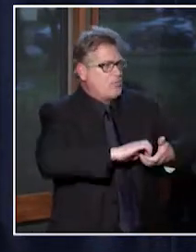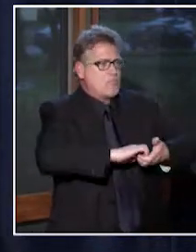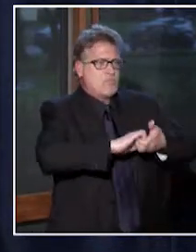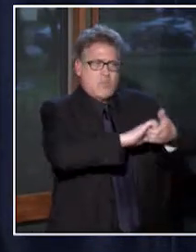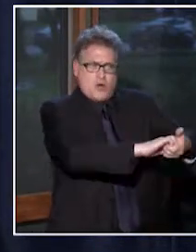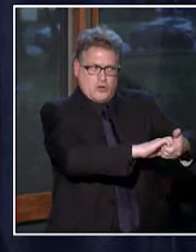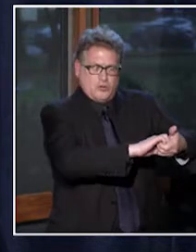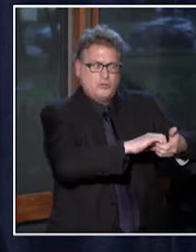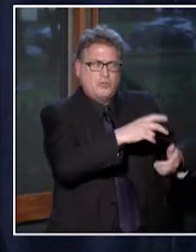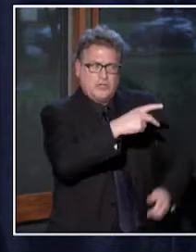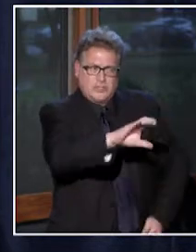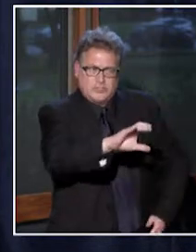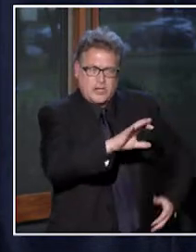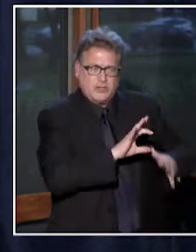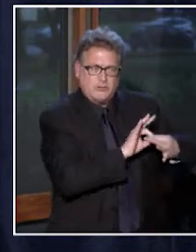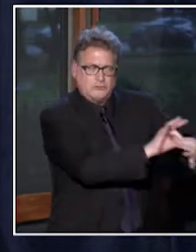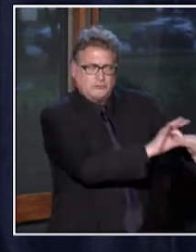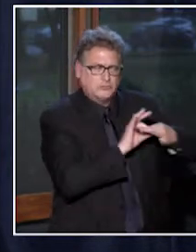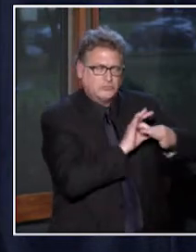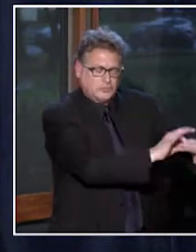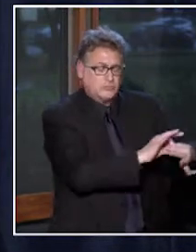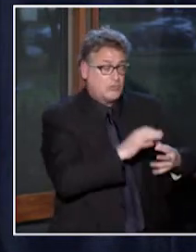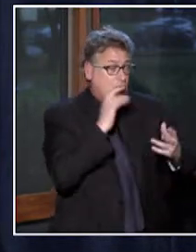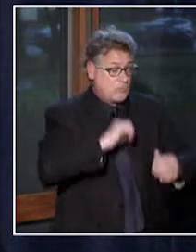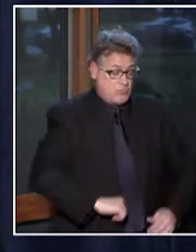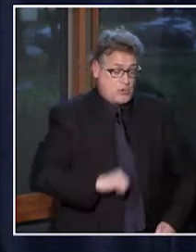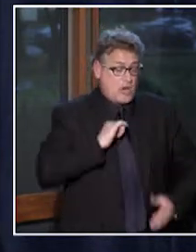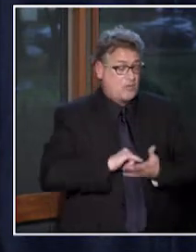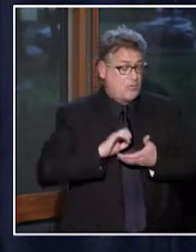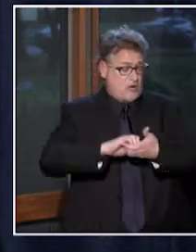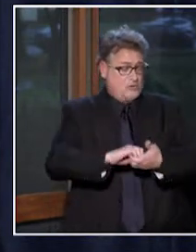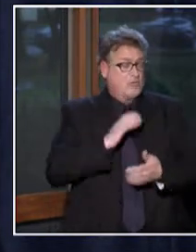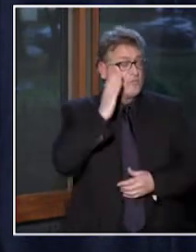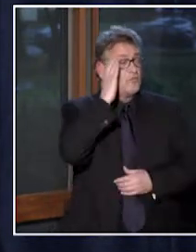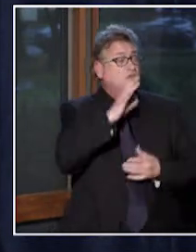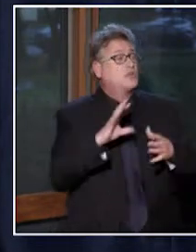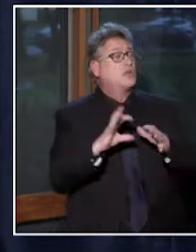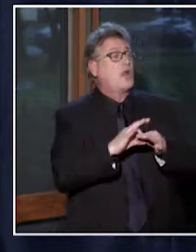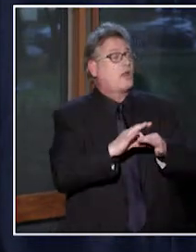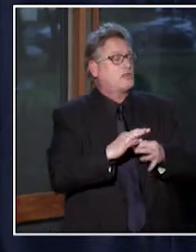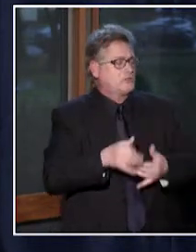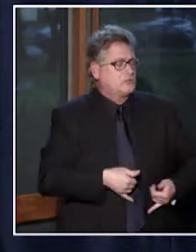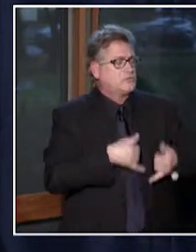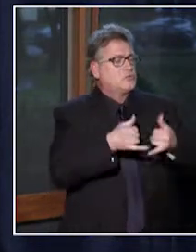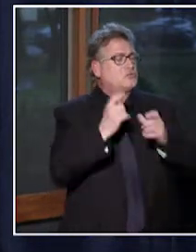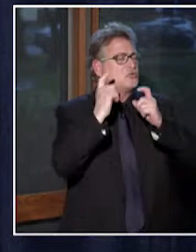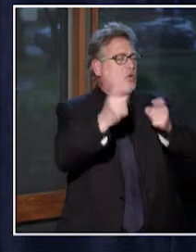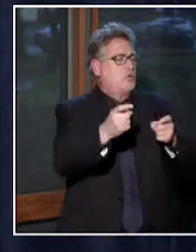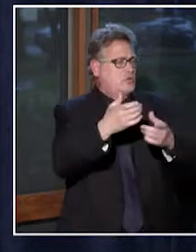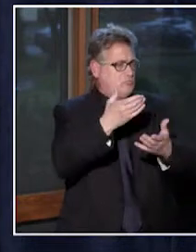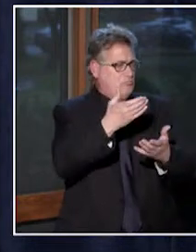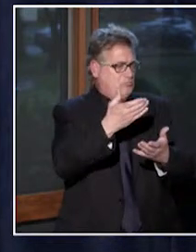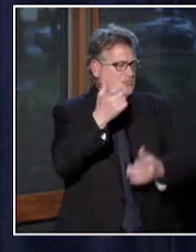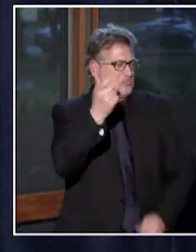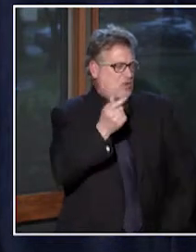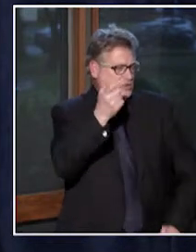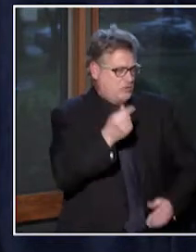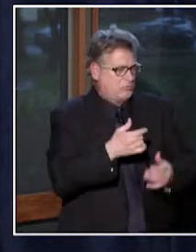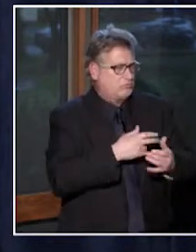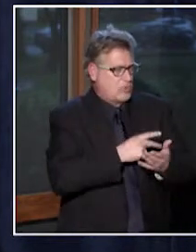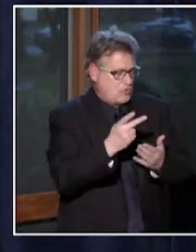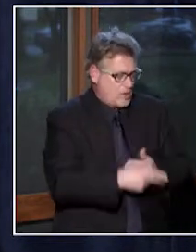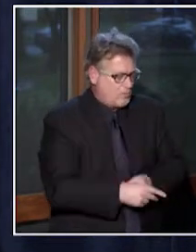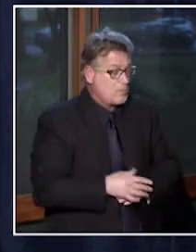PCC. We're particularly proud of our partnership with the Future Connect Scholarship Program. Yes.